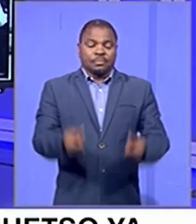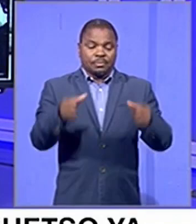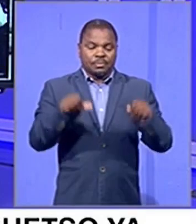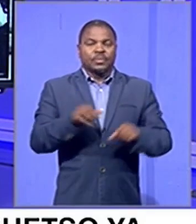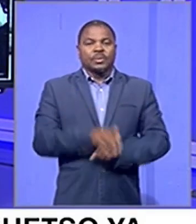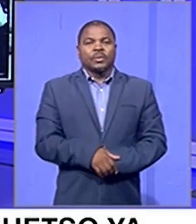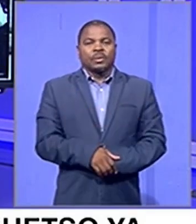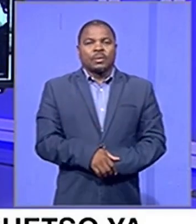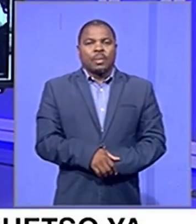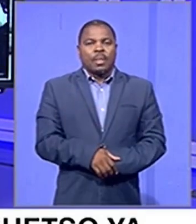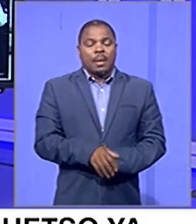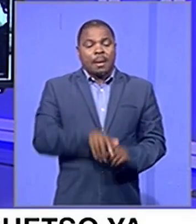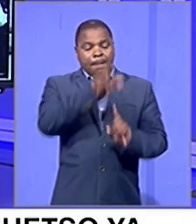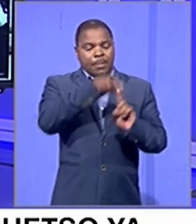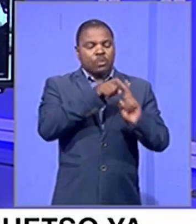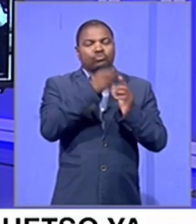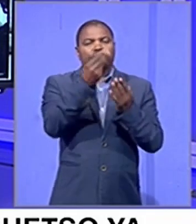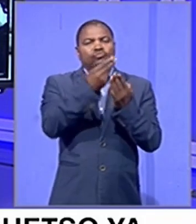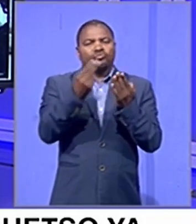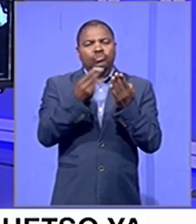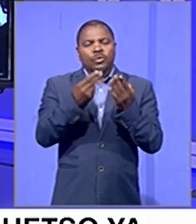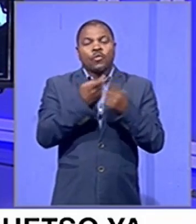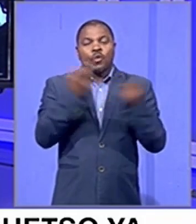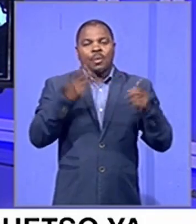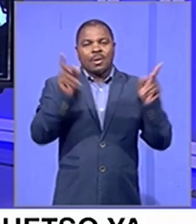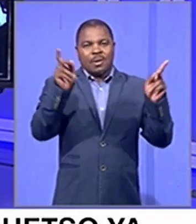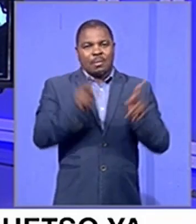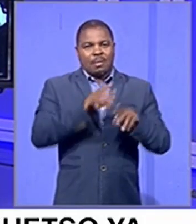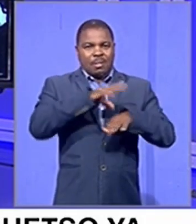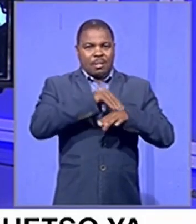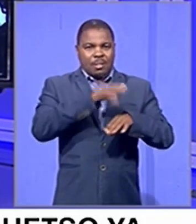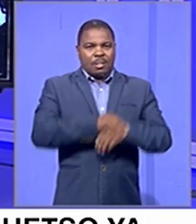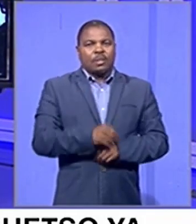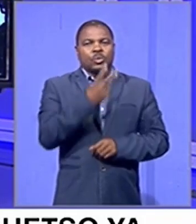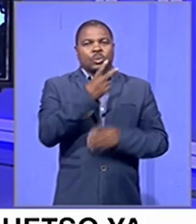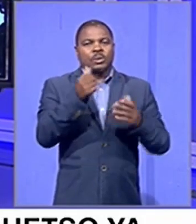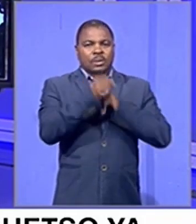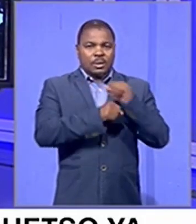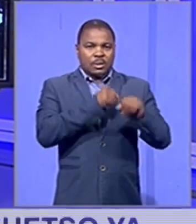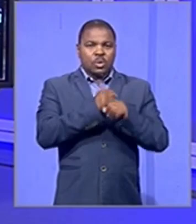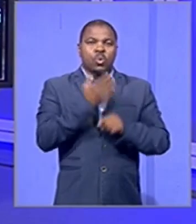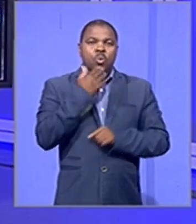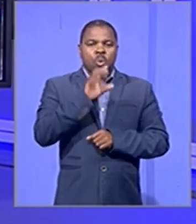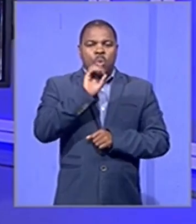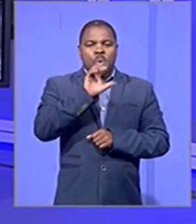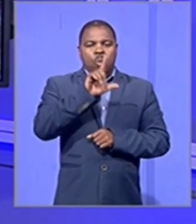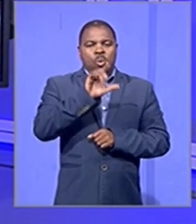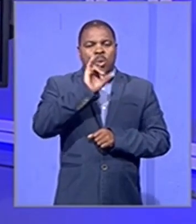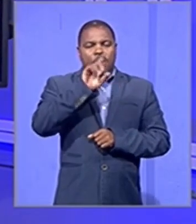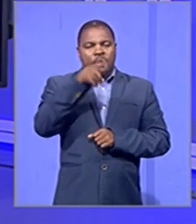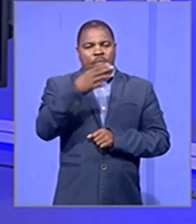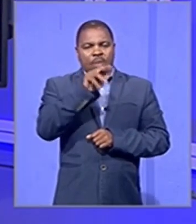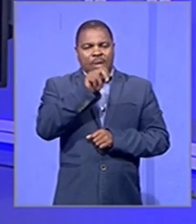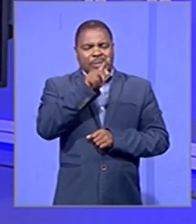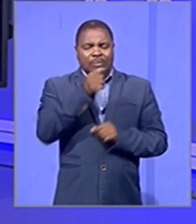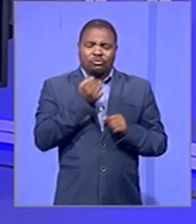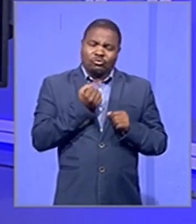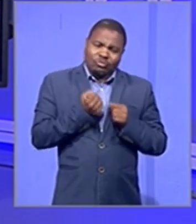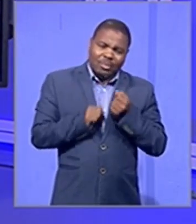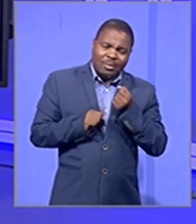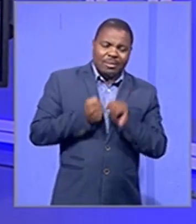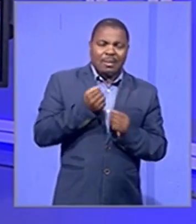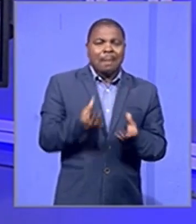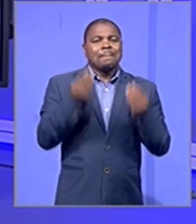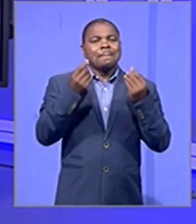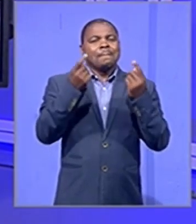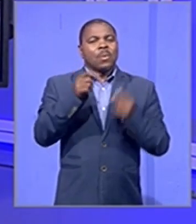leng re fumana hore setaki sa Kimberley se dilemo tse 26 Eugene Oliphant se hula ka tlhako tsa morao ho fumana tjhelete metsotsong ena ya